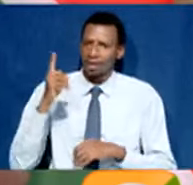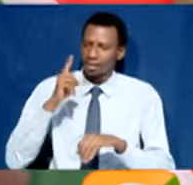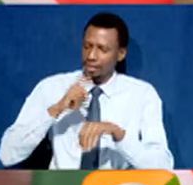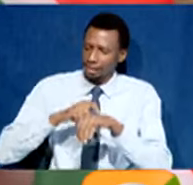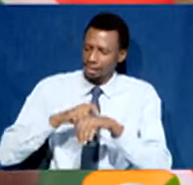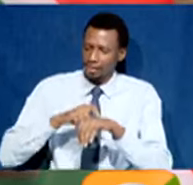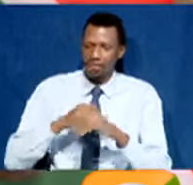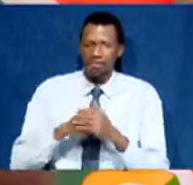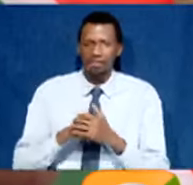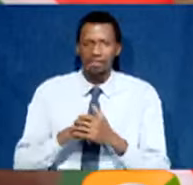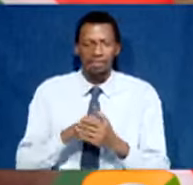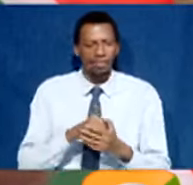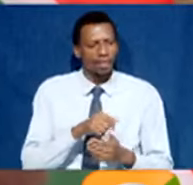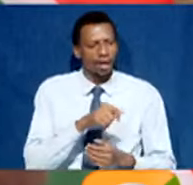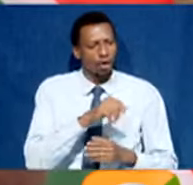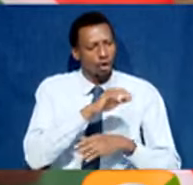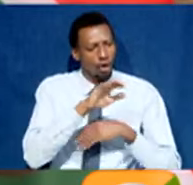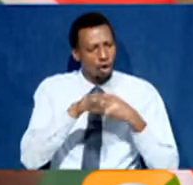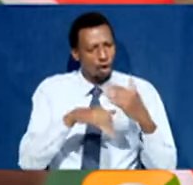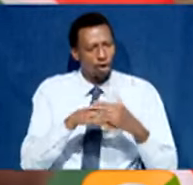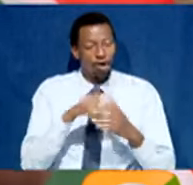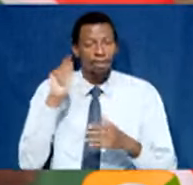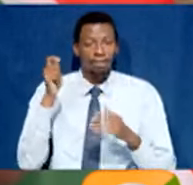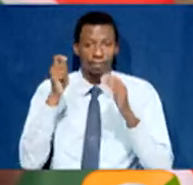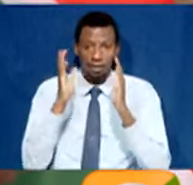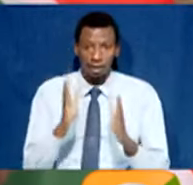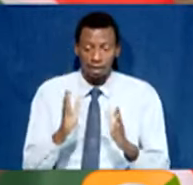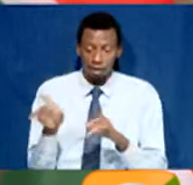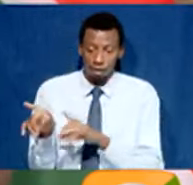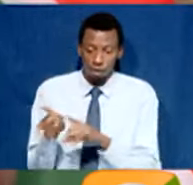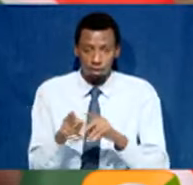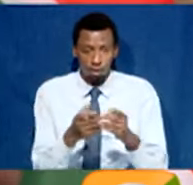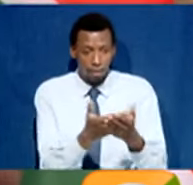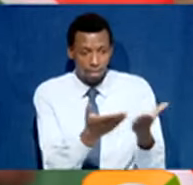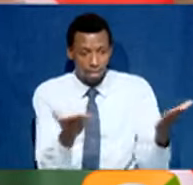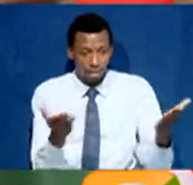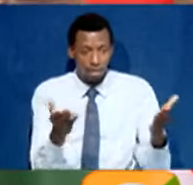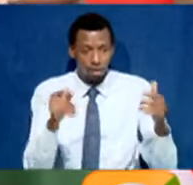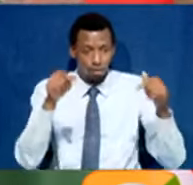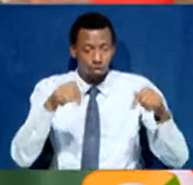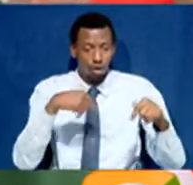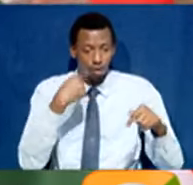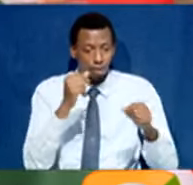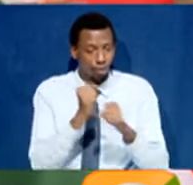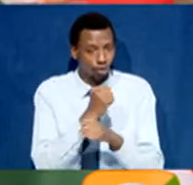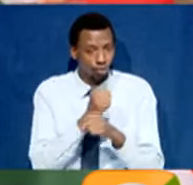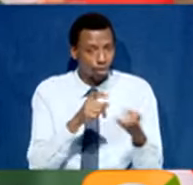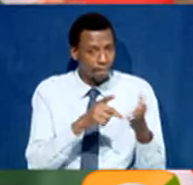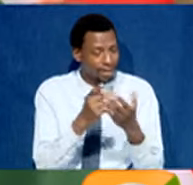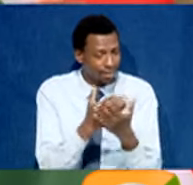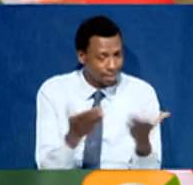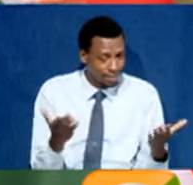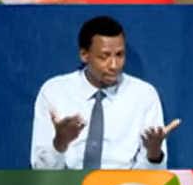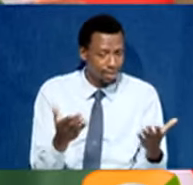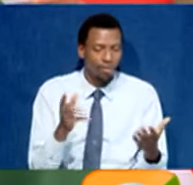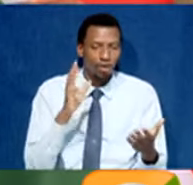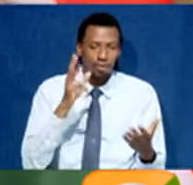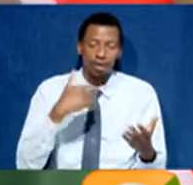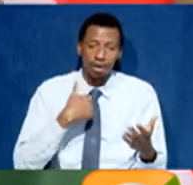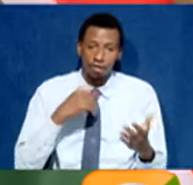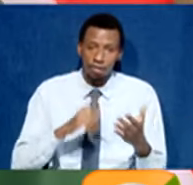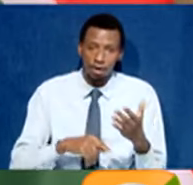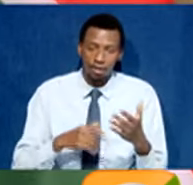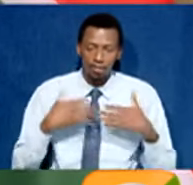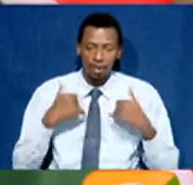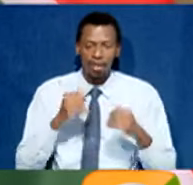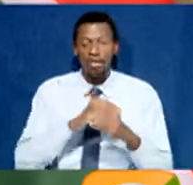for the first time, every Kenyan, even those who today cannot afford nothing, they will have a health insurance. For the